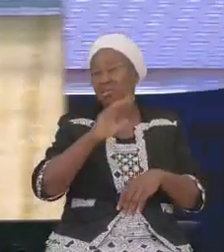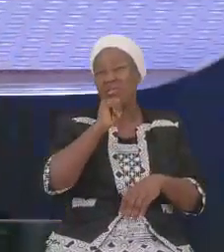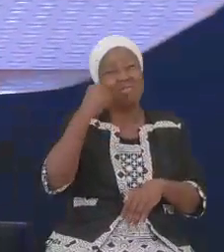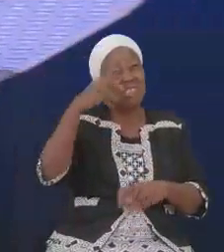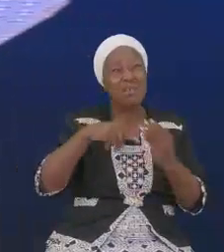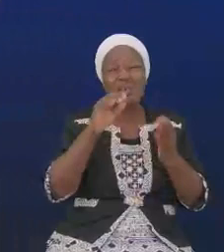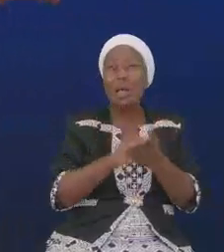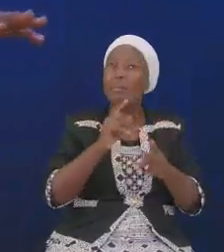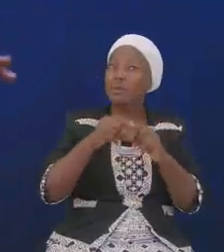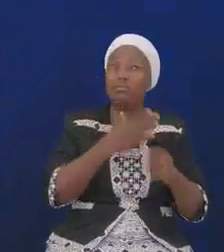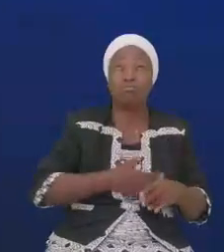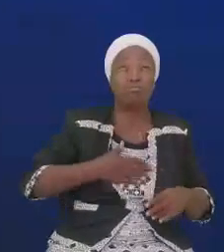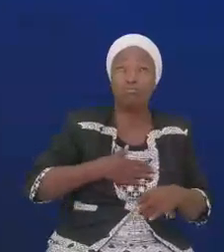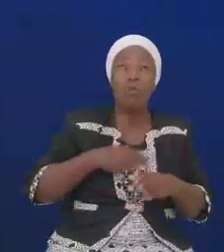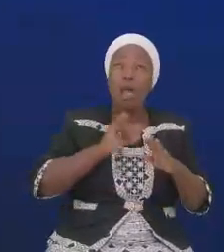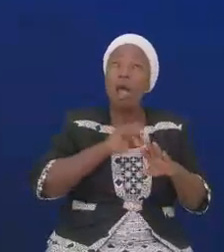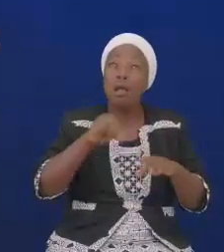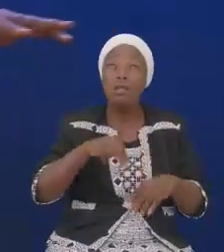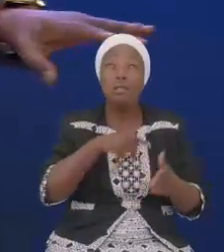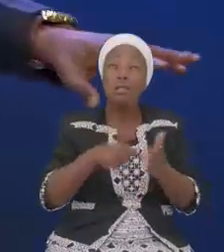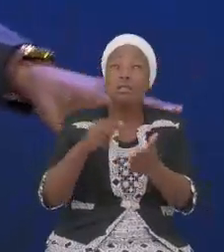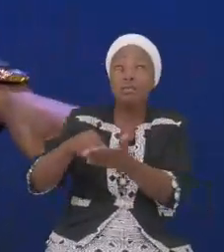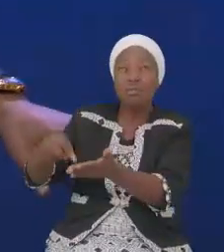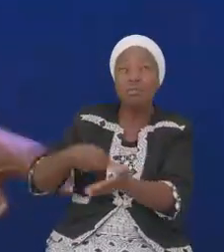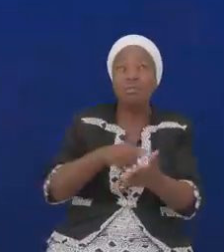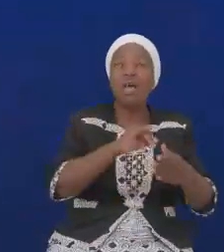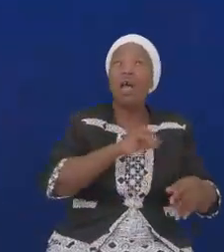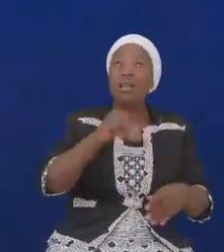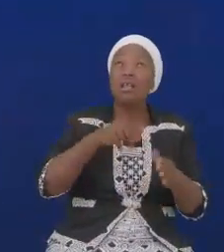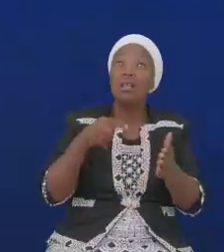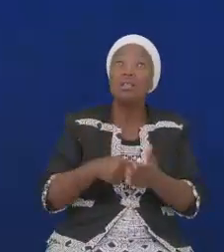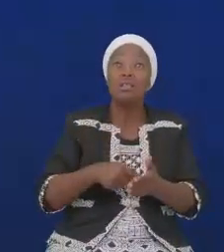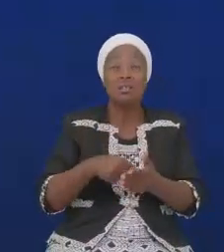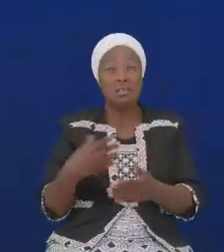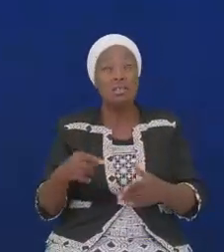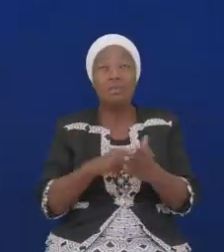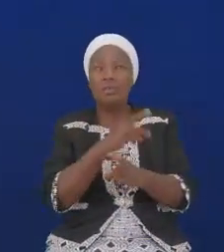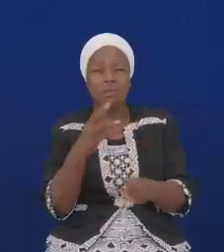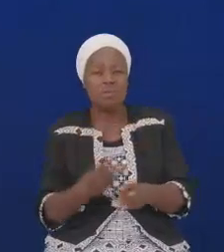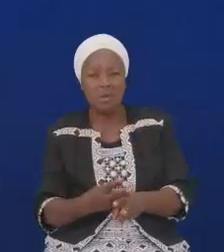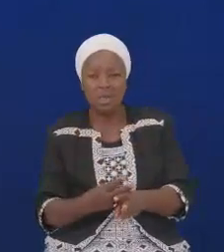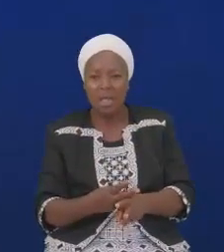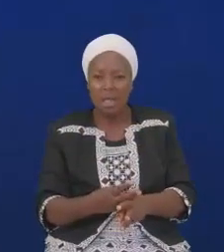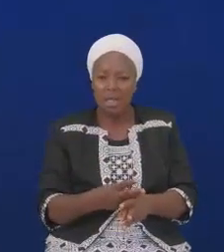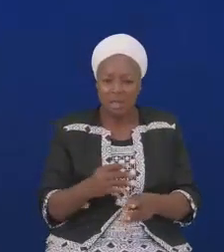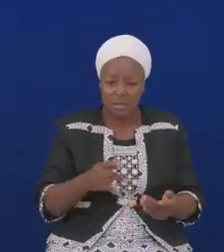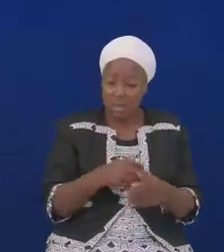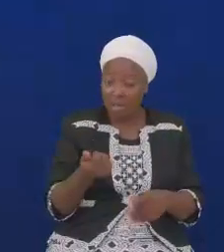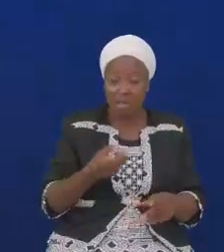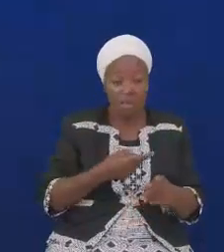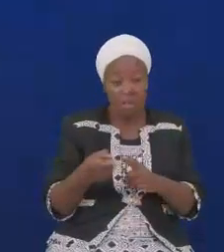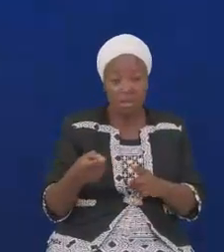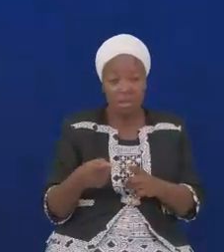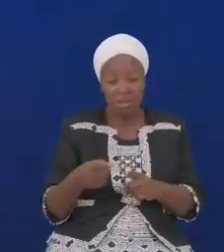but I need this material thing. I need this mundane thing. If there's any persecution, they